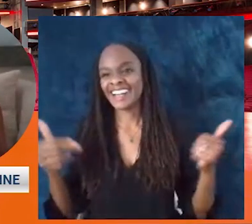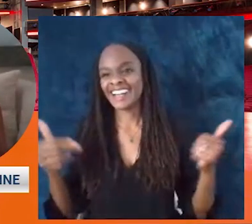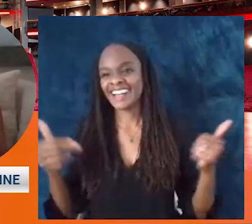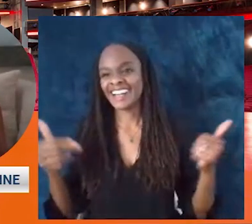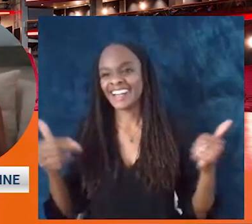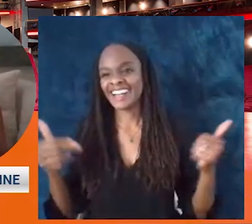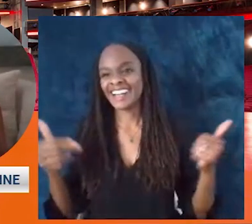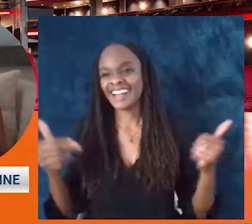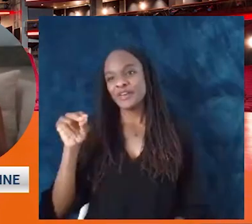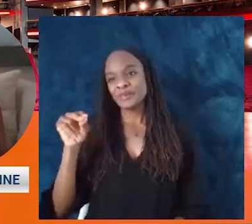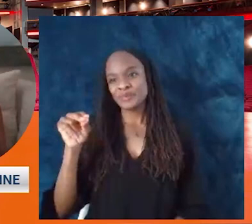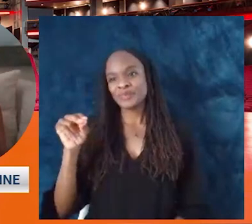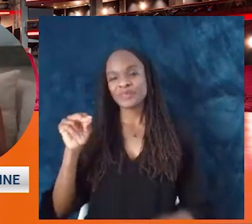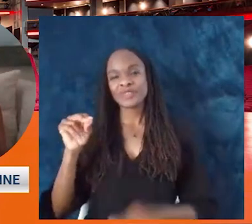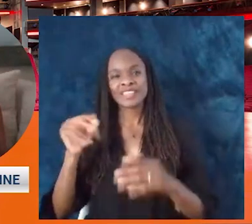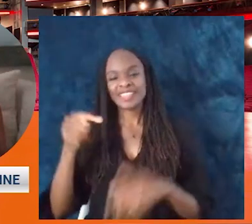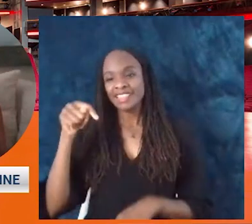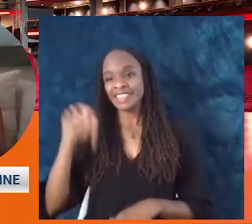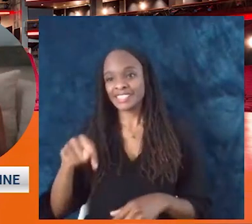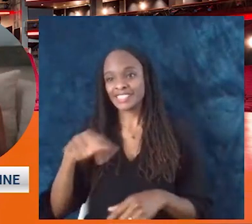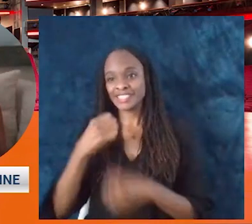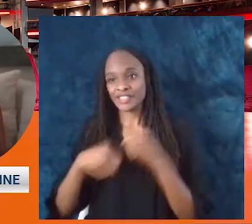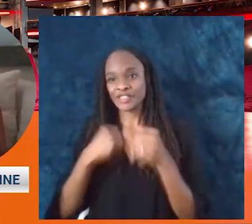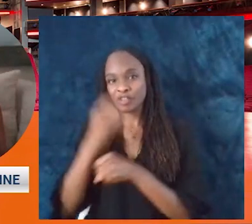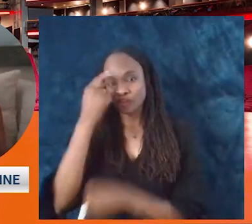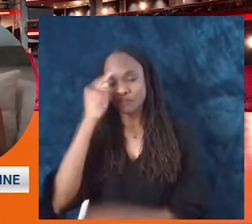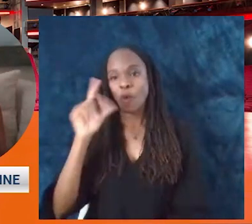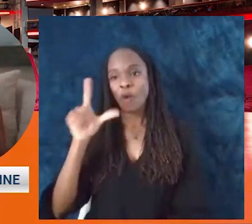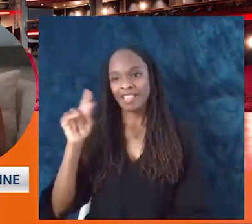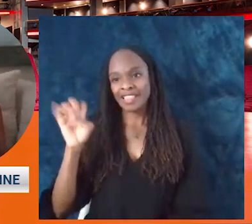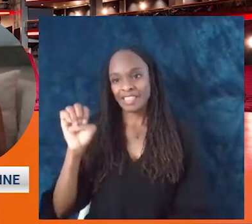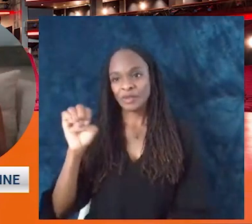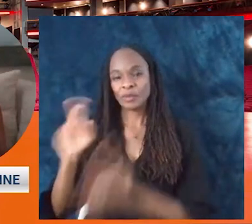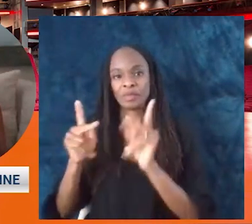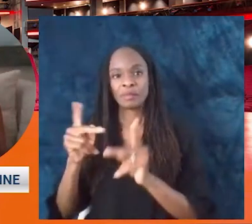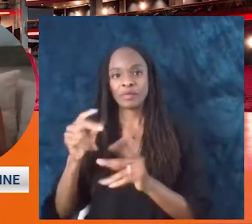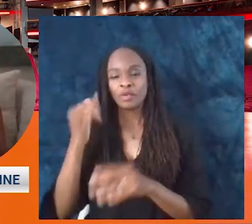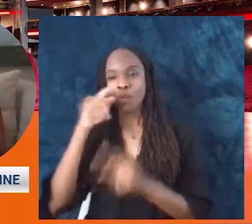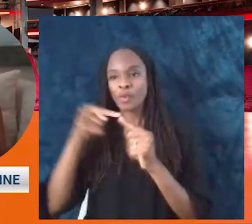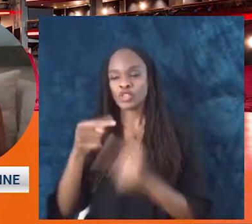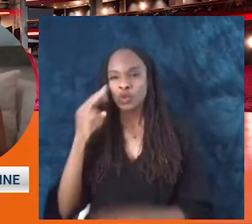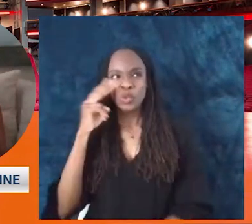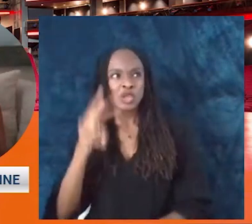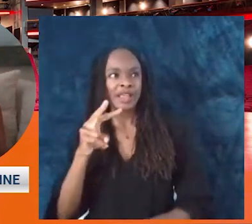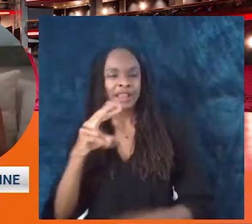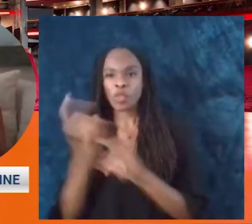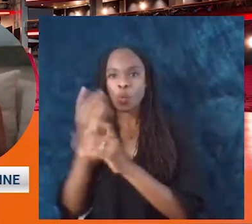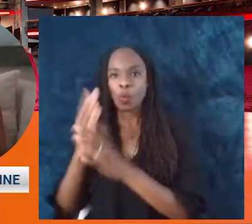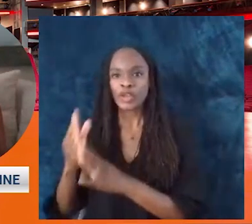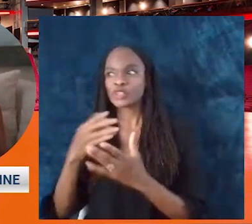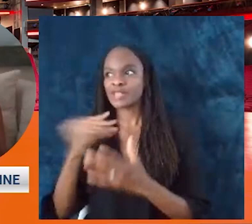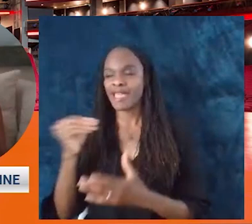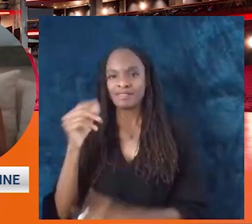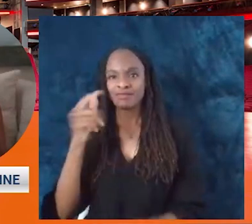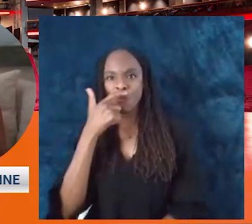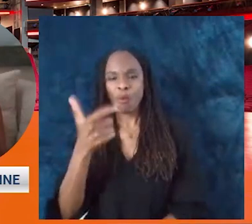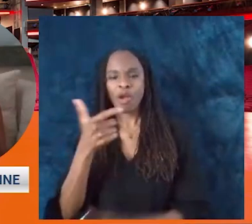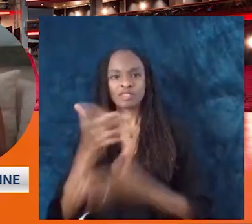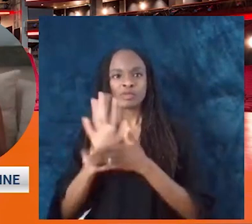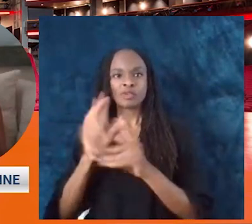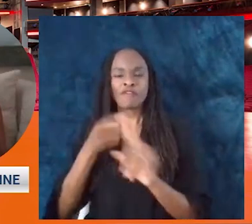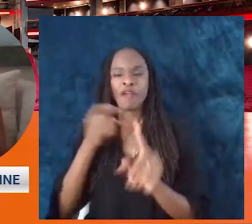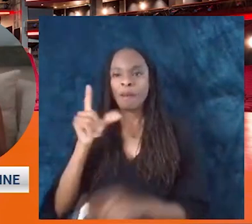but when I said this is the year of little people, when you look around at the winners and you look at the films, you know, from little people